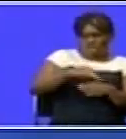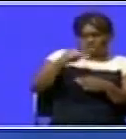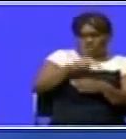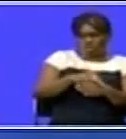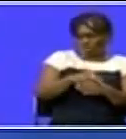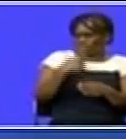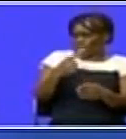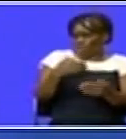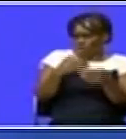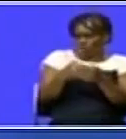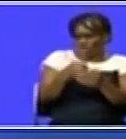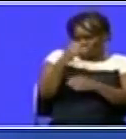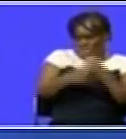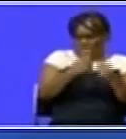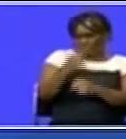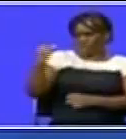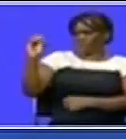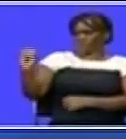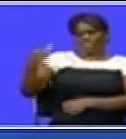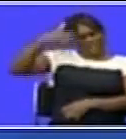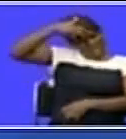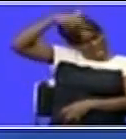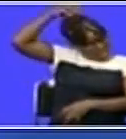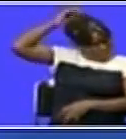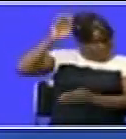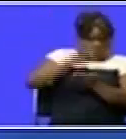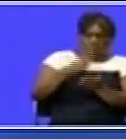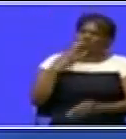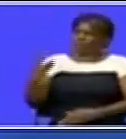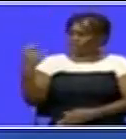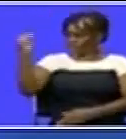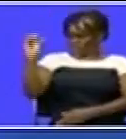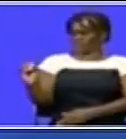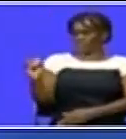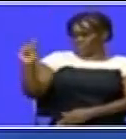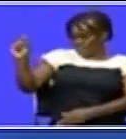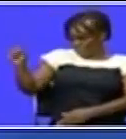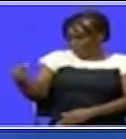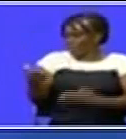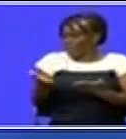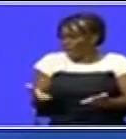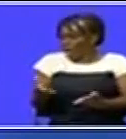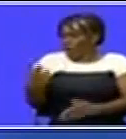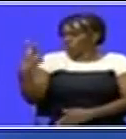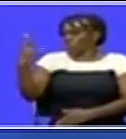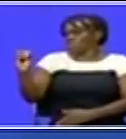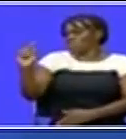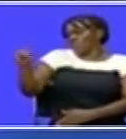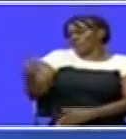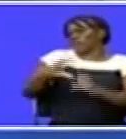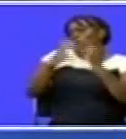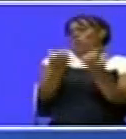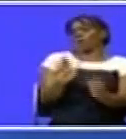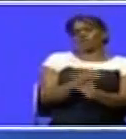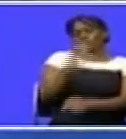Geographic estimates that in just 50 years, lions have gone down from 450,000 to just 20,000 in the world.